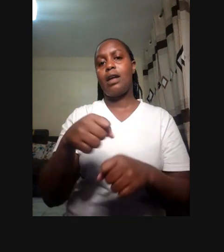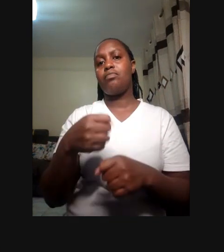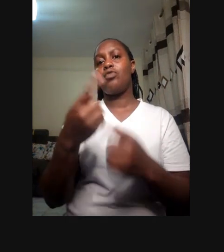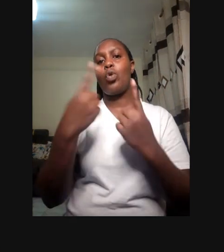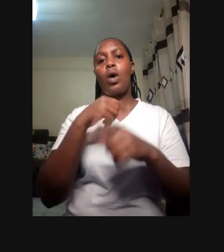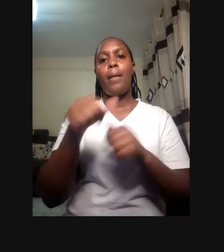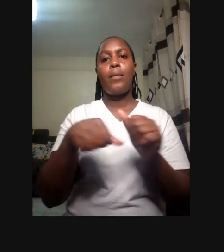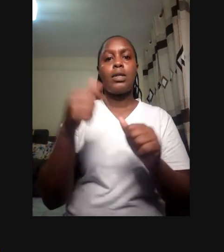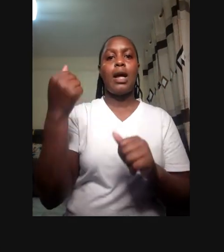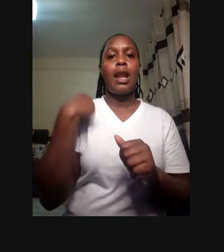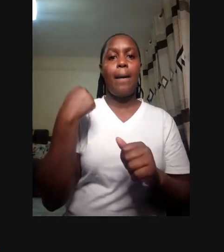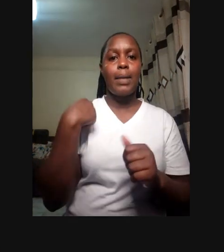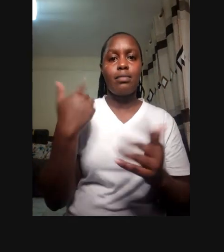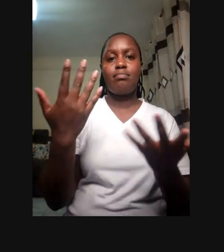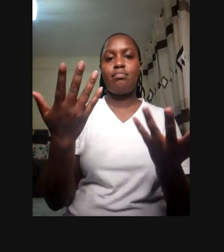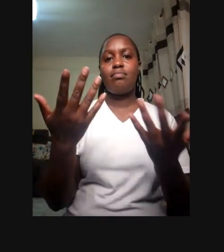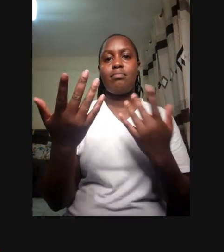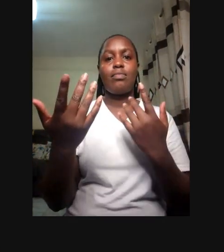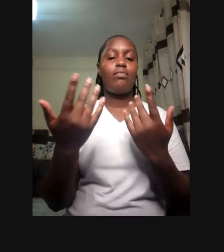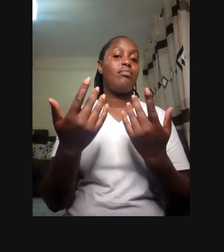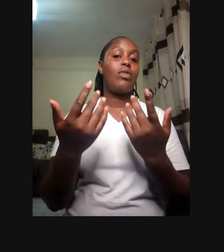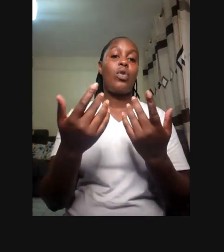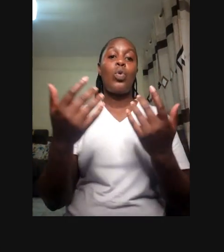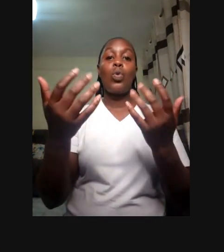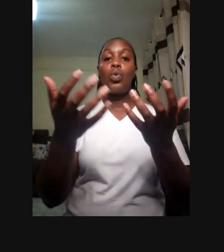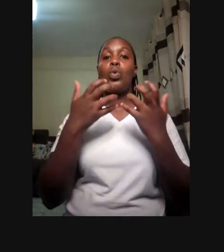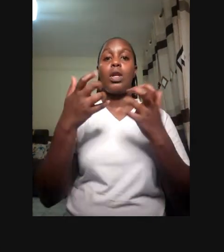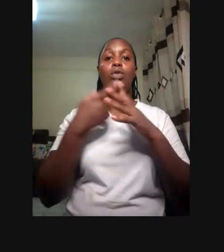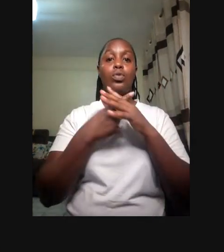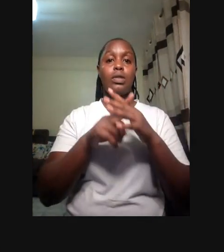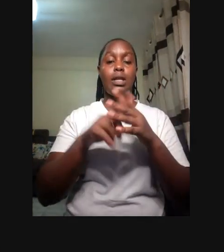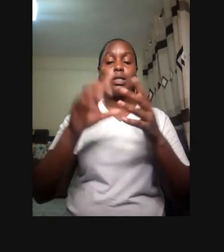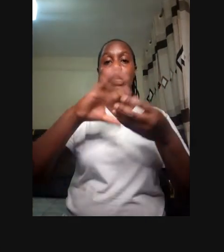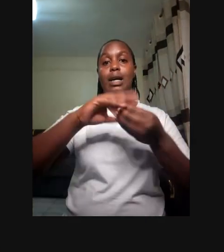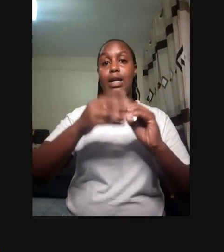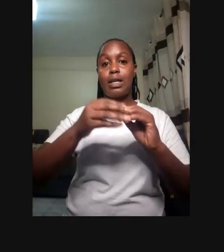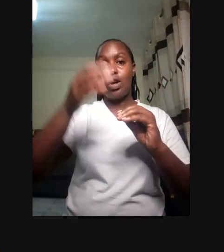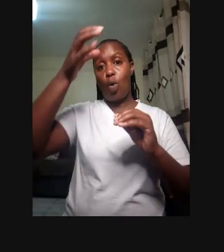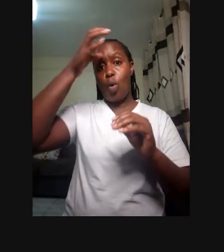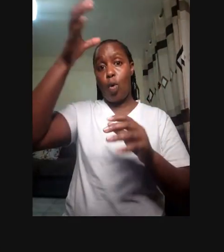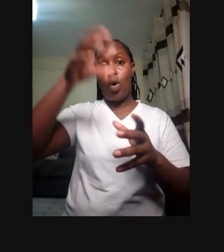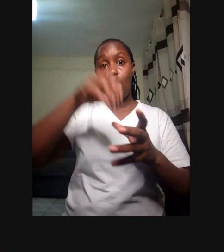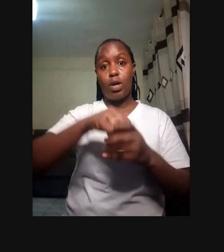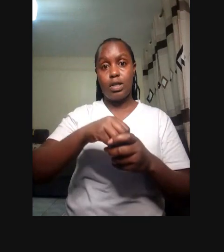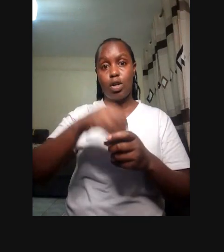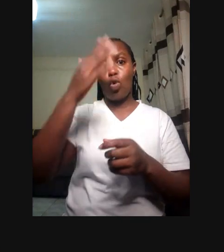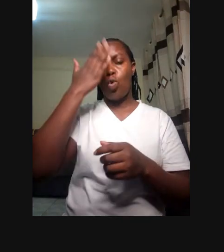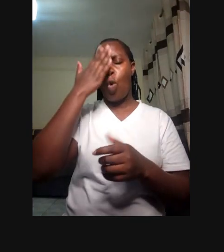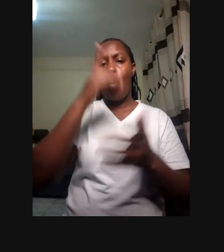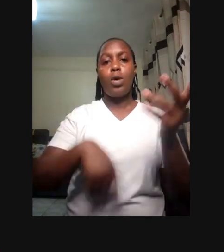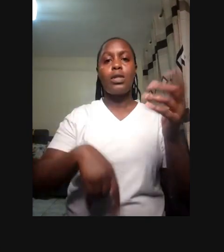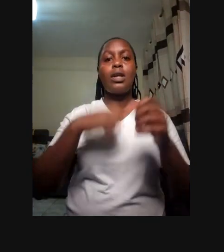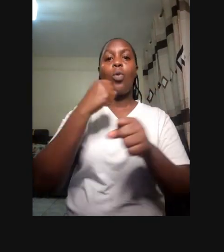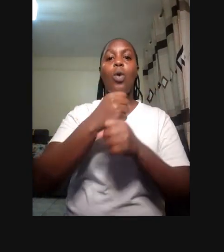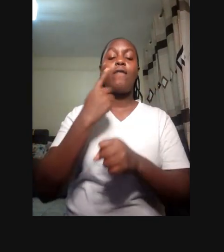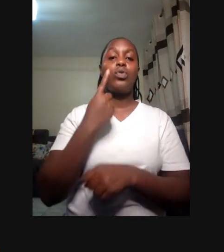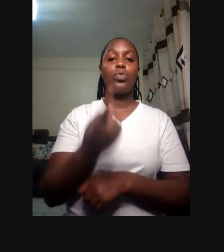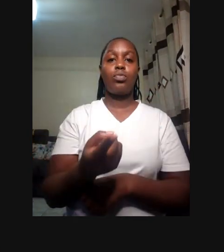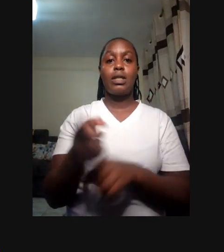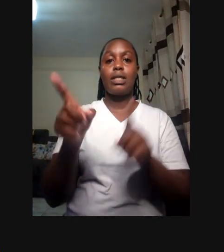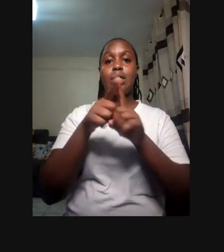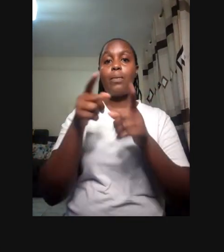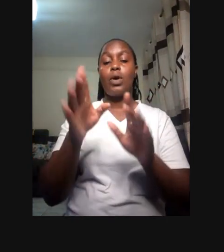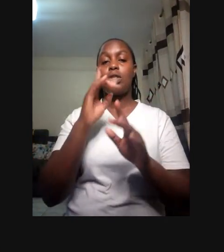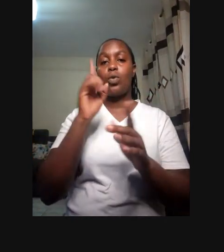numbers and everything, you have to start creating content to know what works for you. The way I said, the difference between me